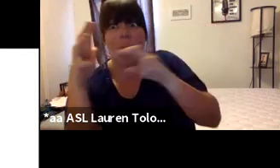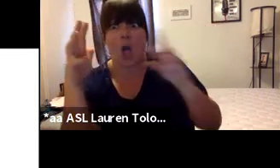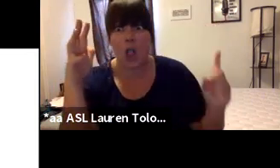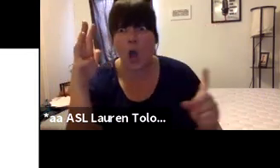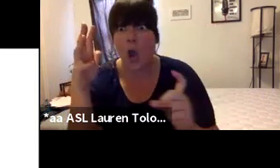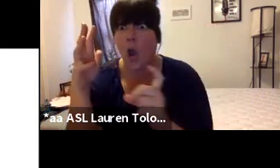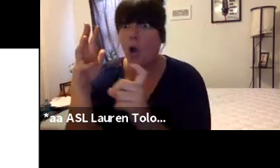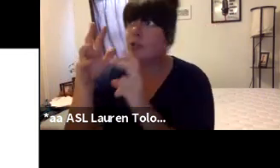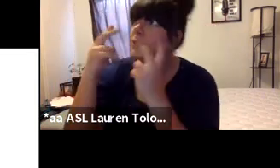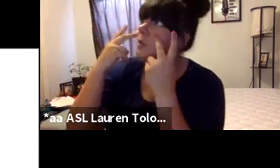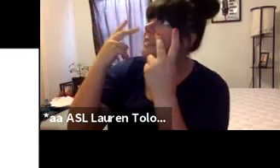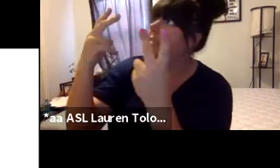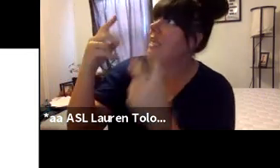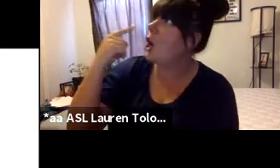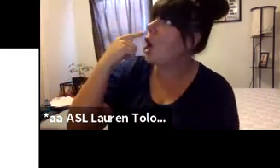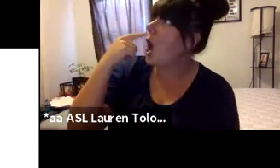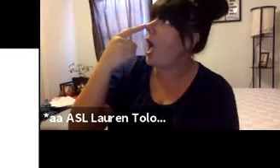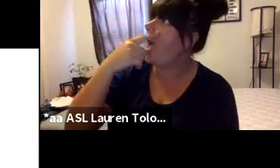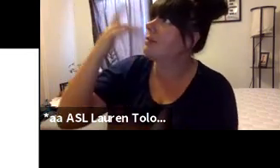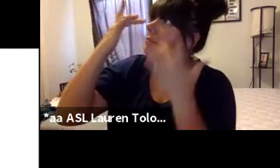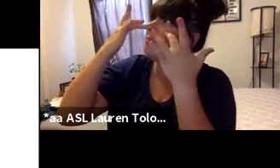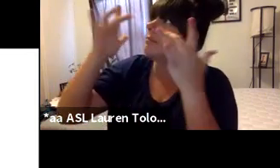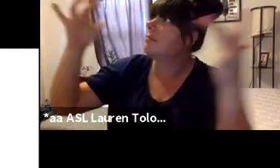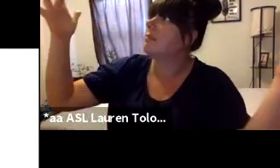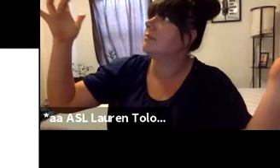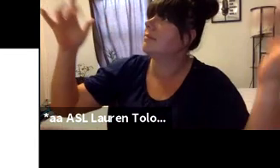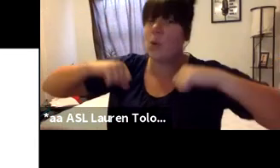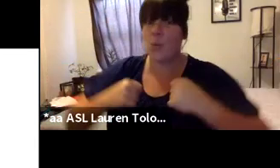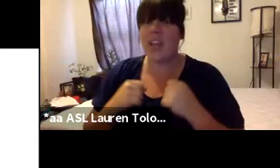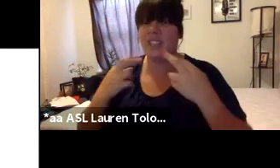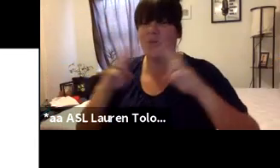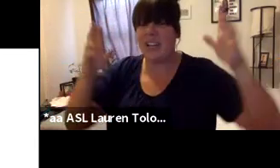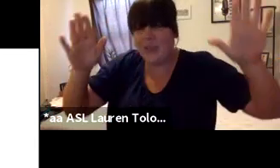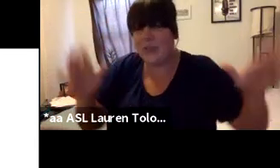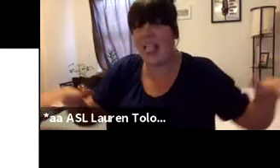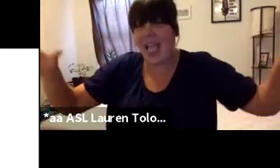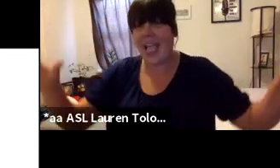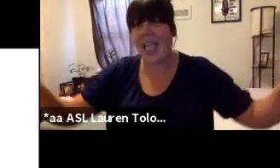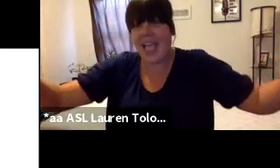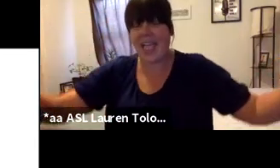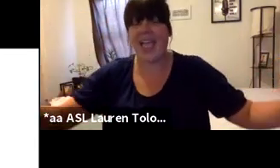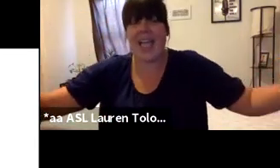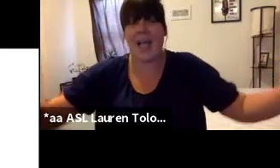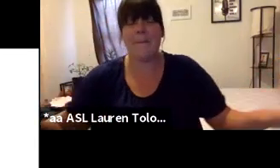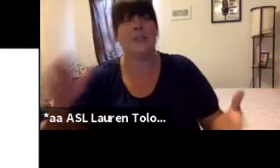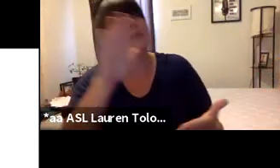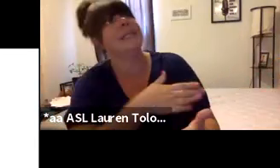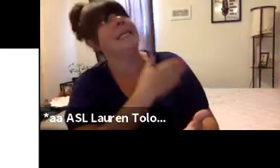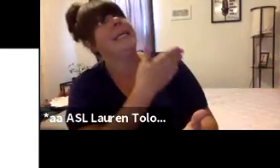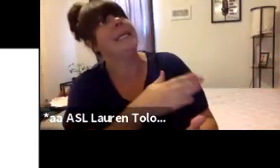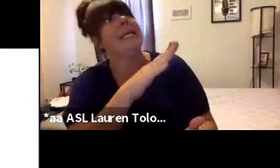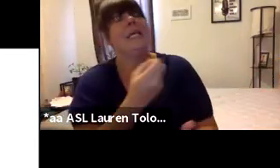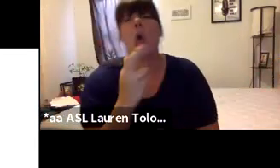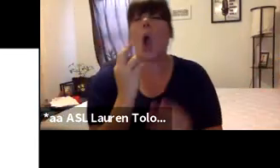Her eyes are a glimmer, wings ready to flap, to sing a song or munch a snack. She flits